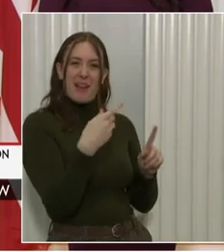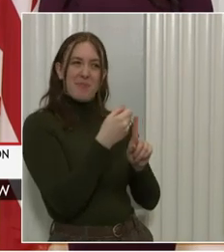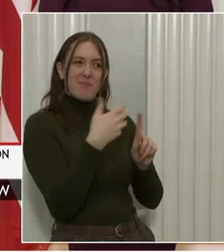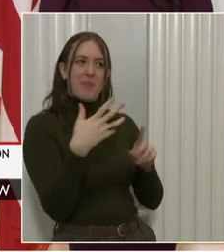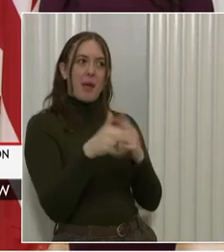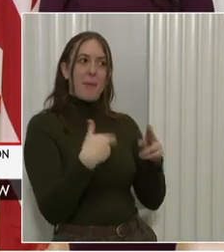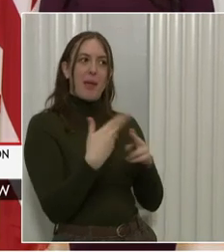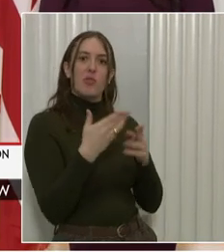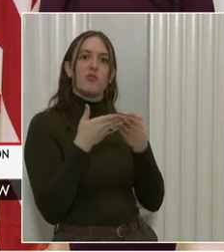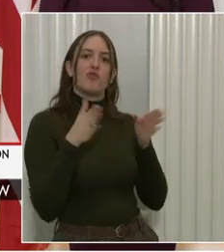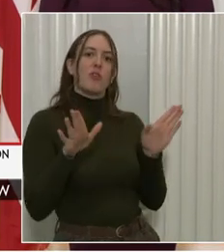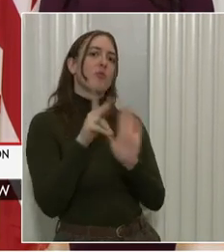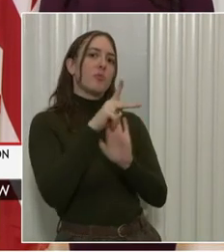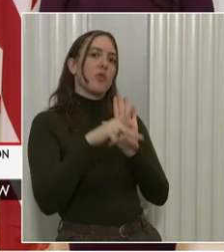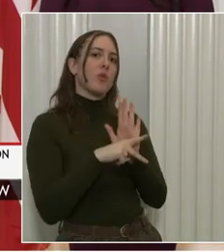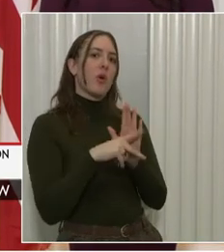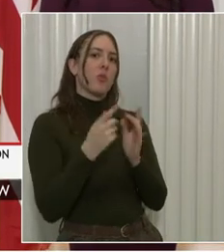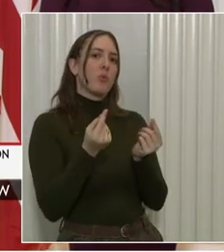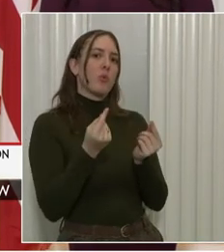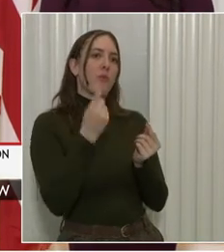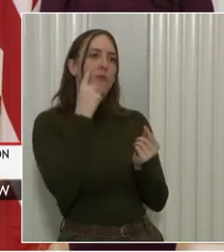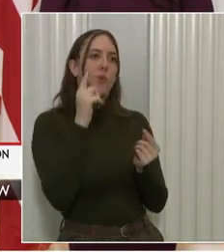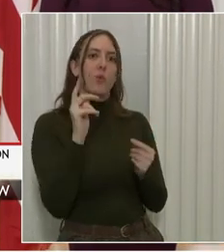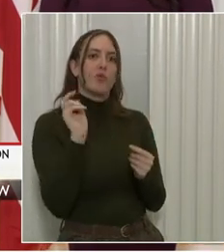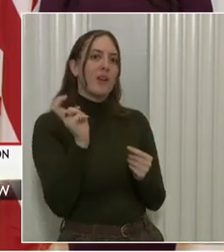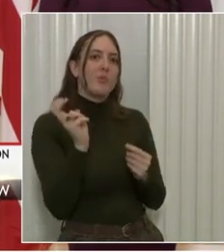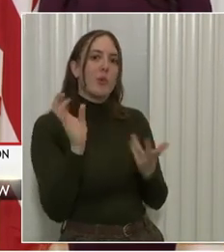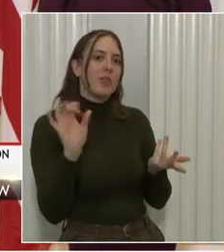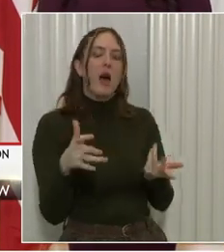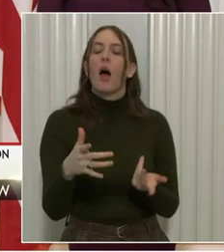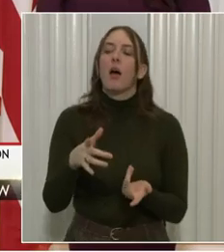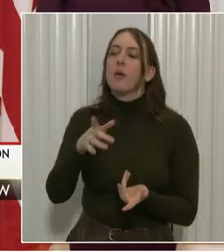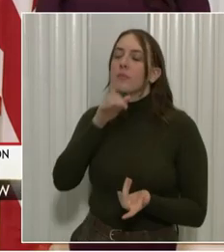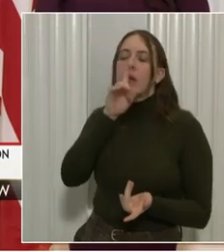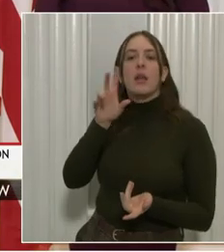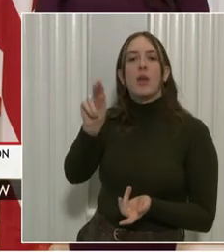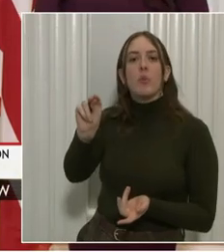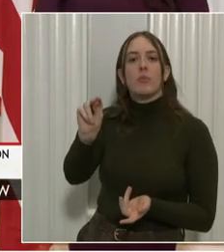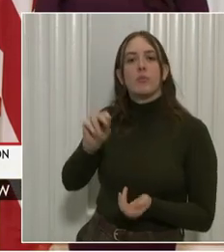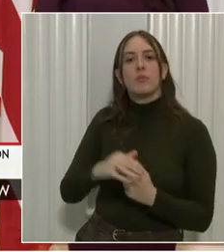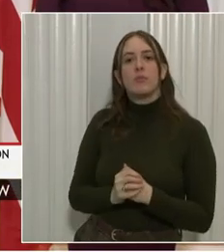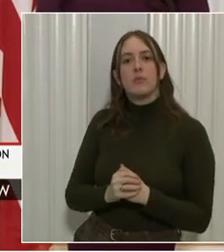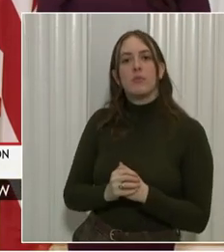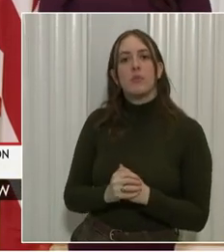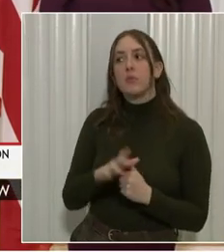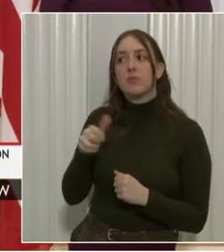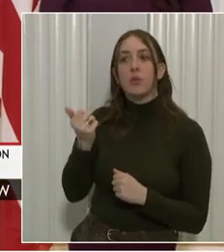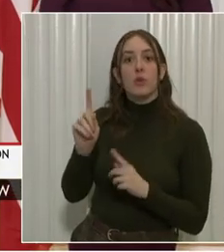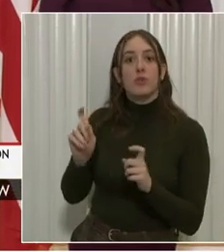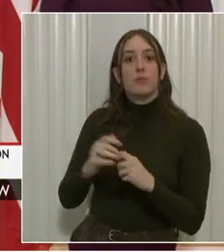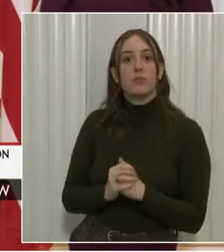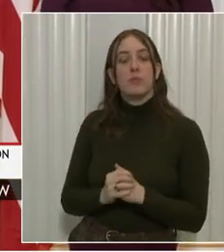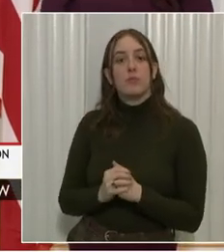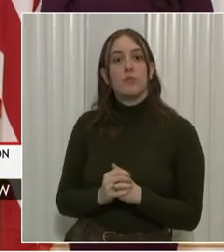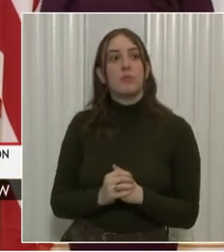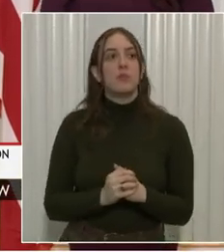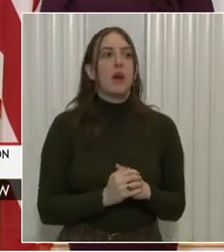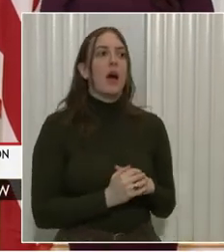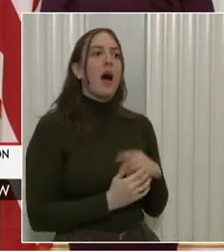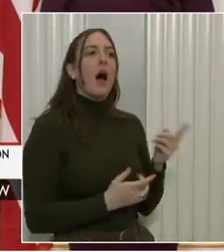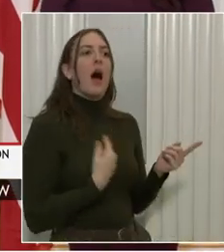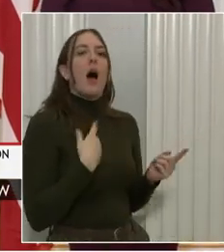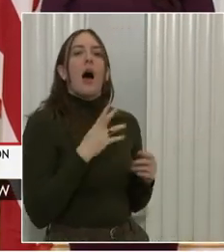voluntary transport? No. Any other questions? Yes. Just one quick one on the CVS that closed in Columbia Heights, or the